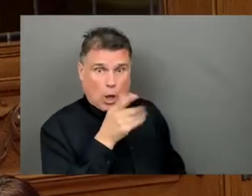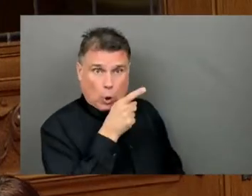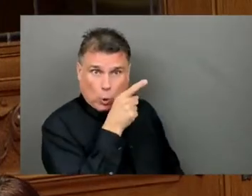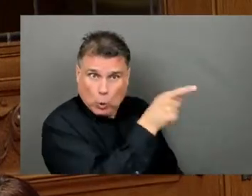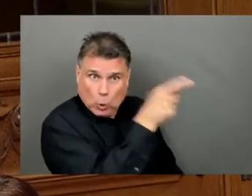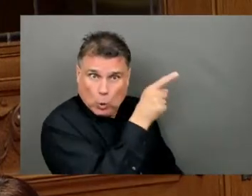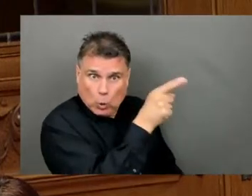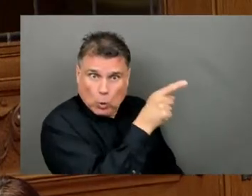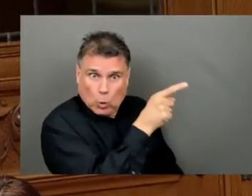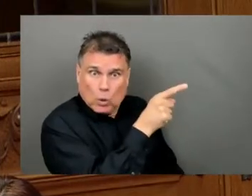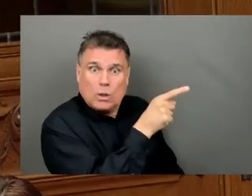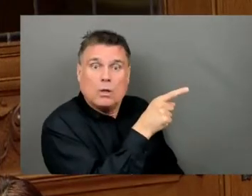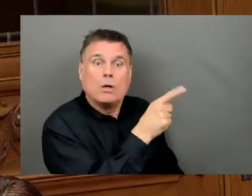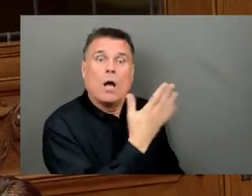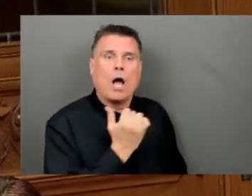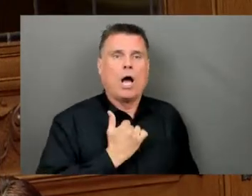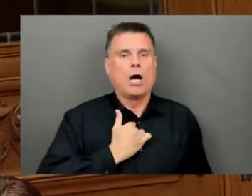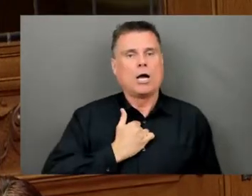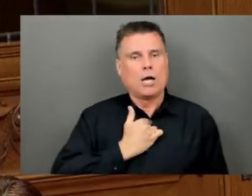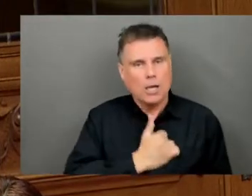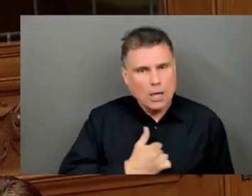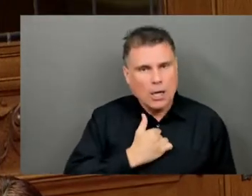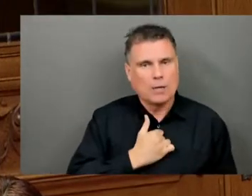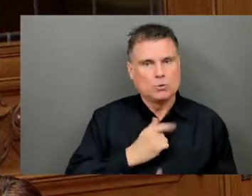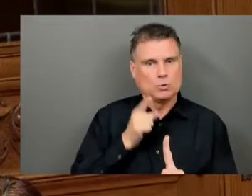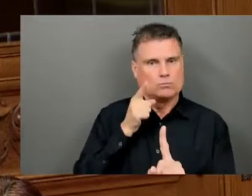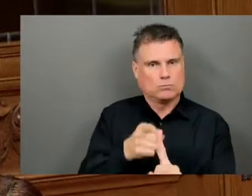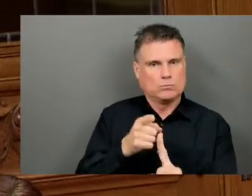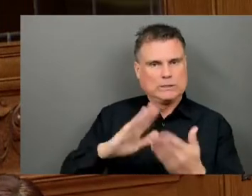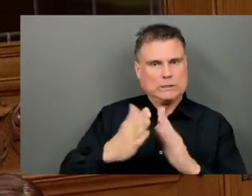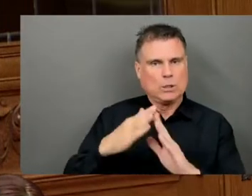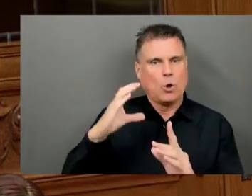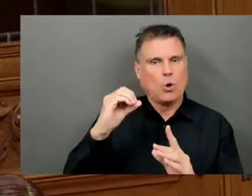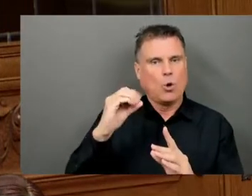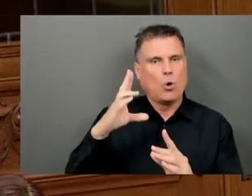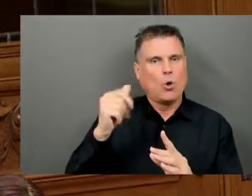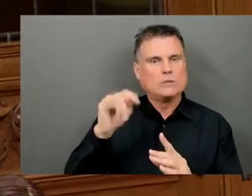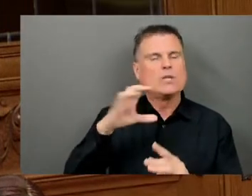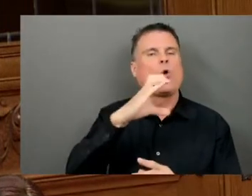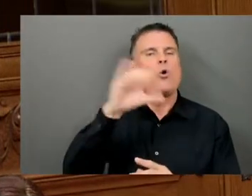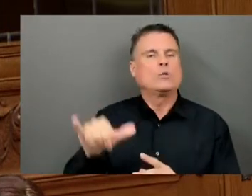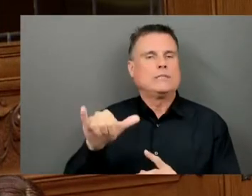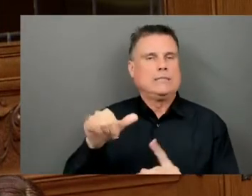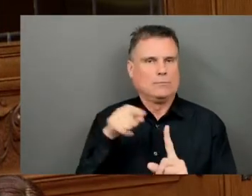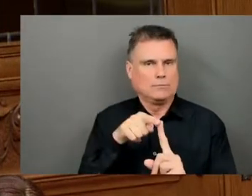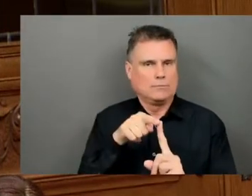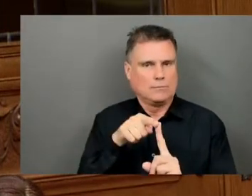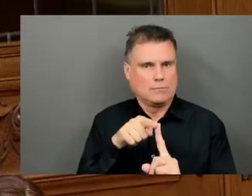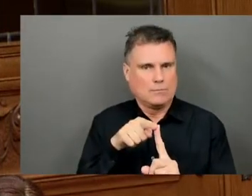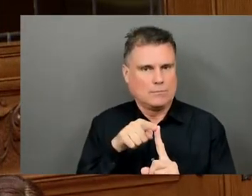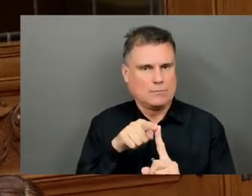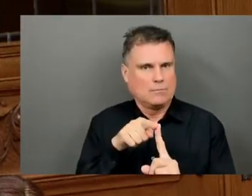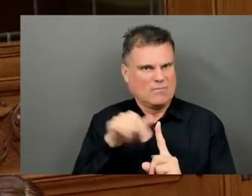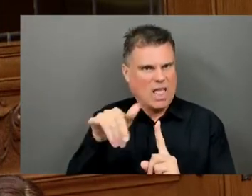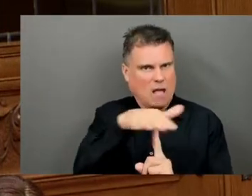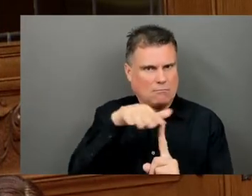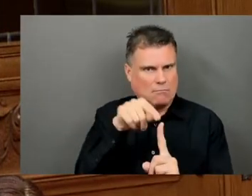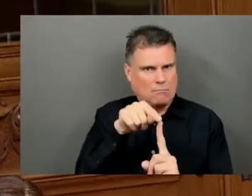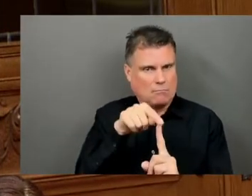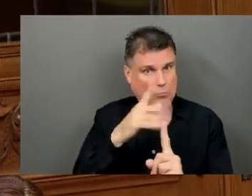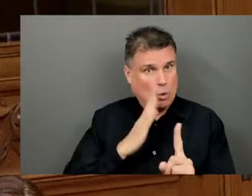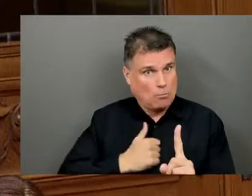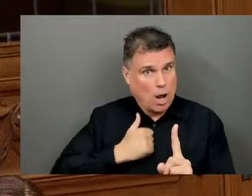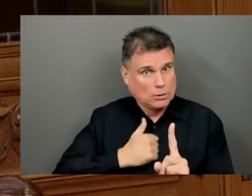the Comox Valley for the NDP pro-drug use policies which have brought big city addiction, chaos, and